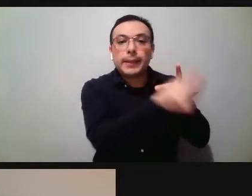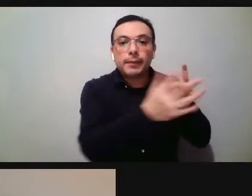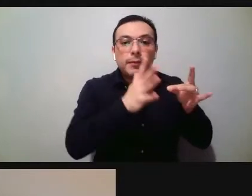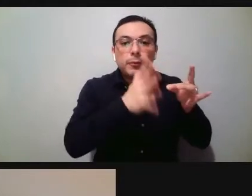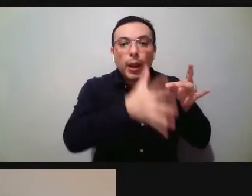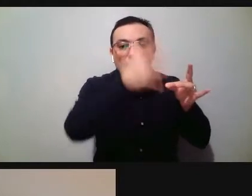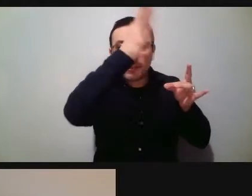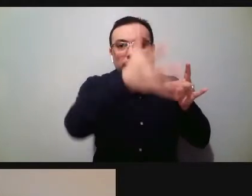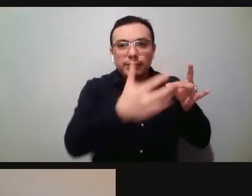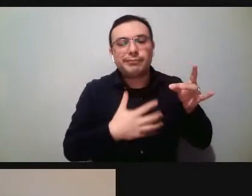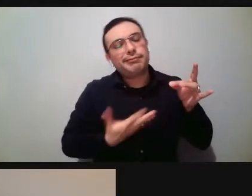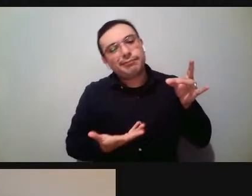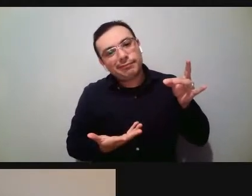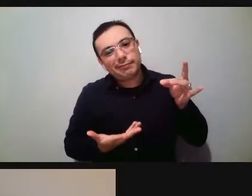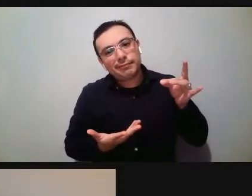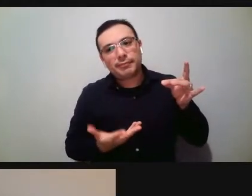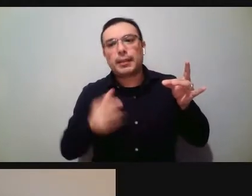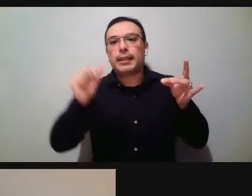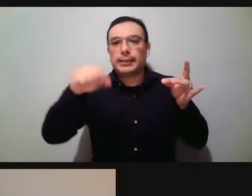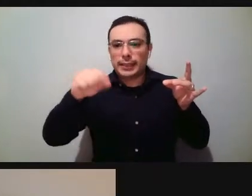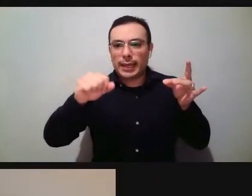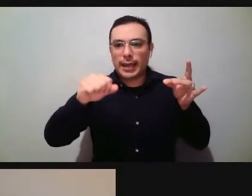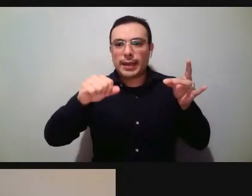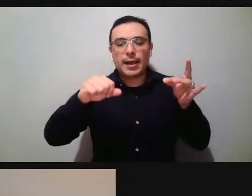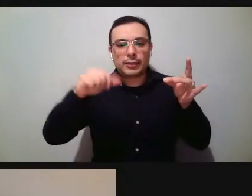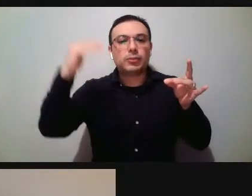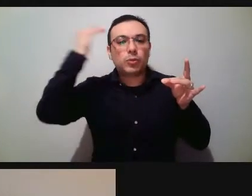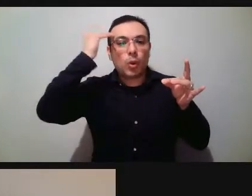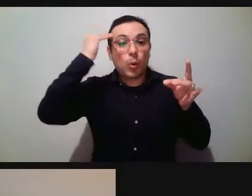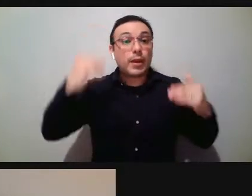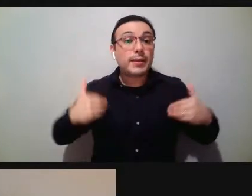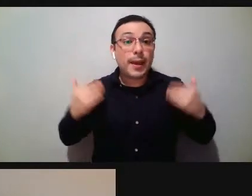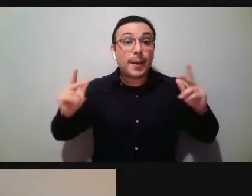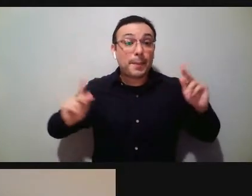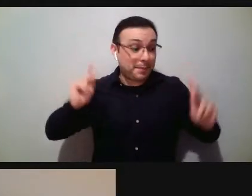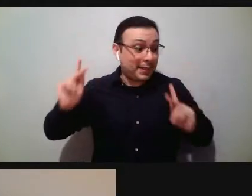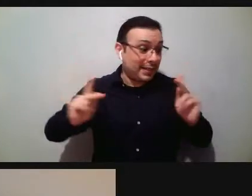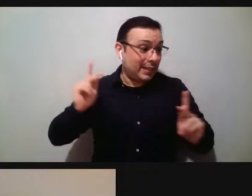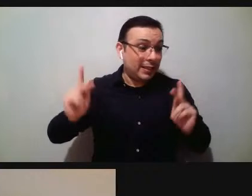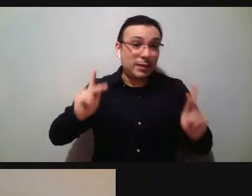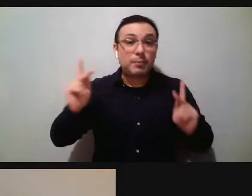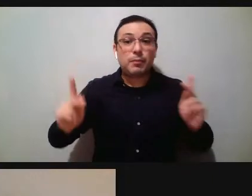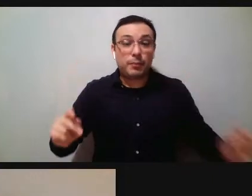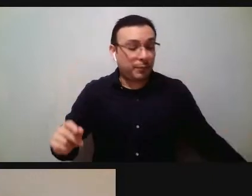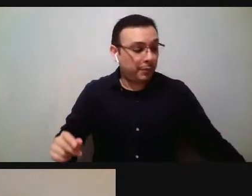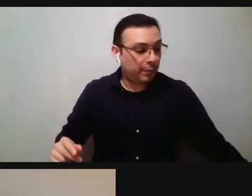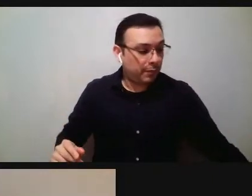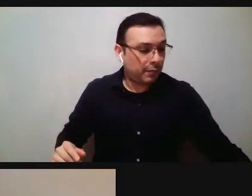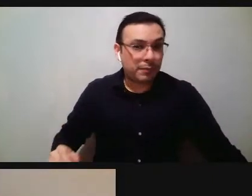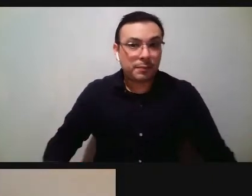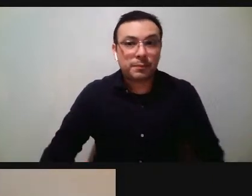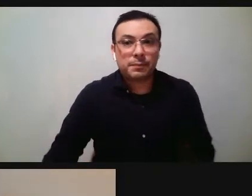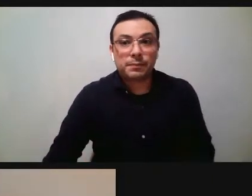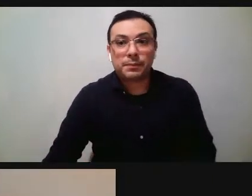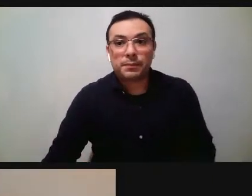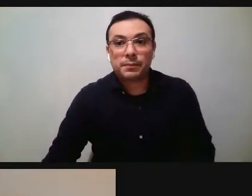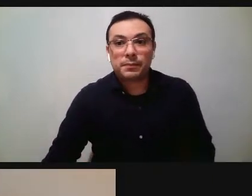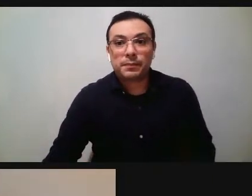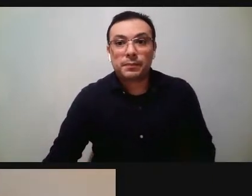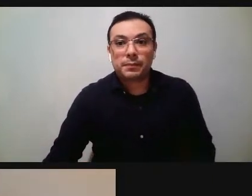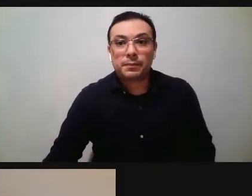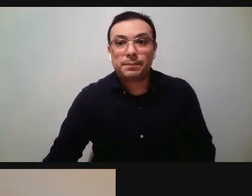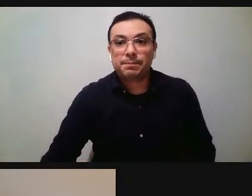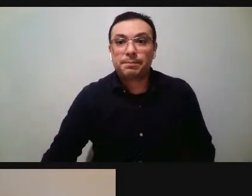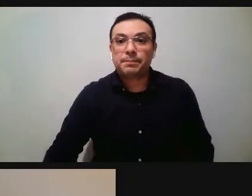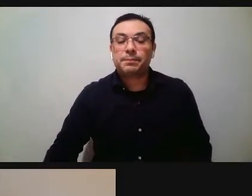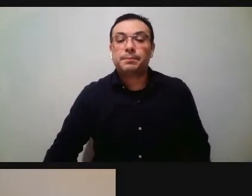is less in terms of young people having poor outcomes, there still are people who are young and